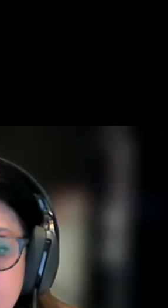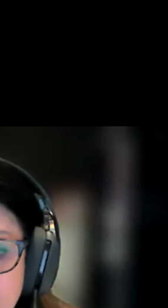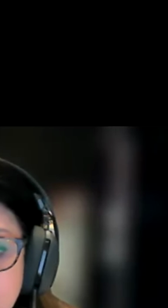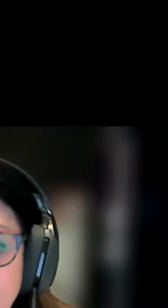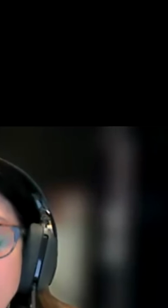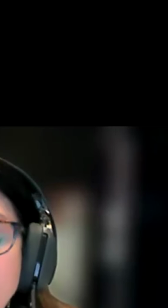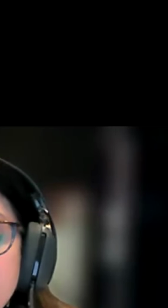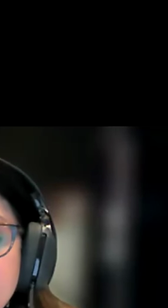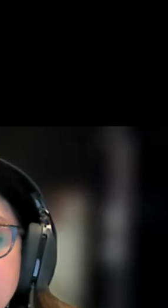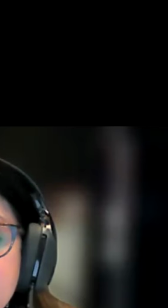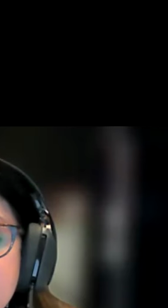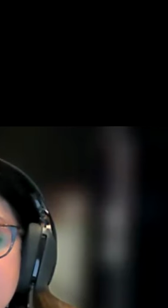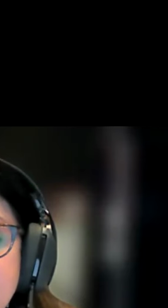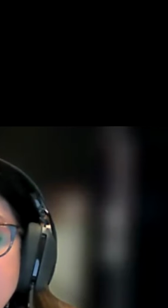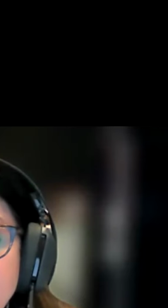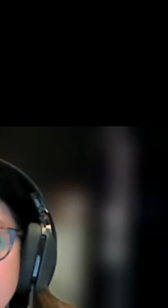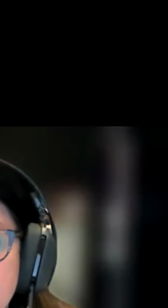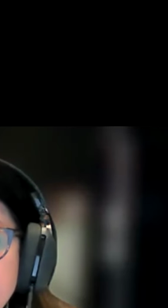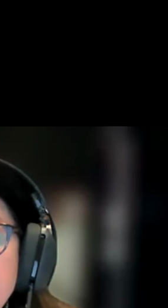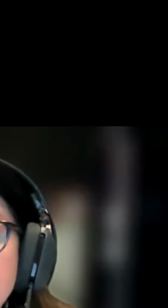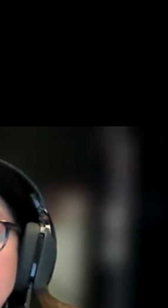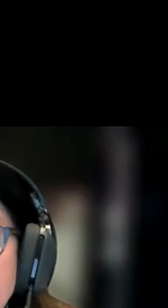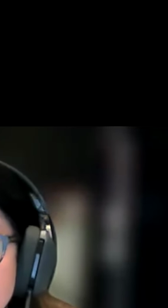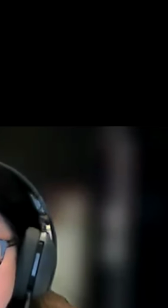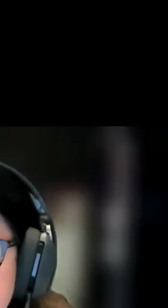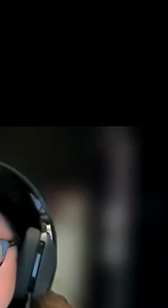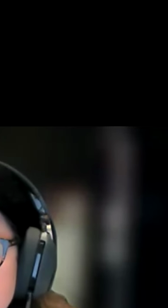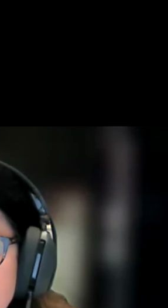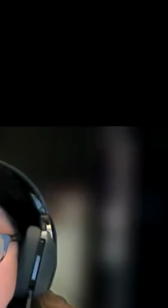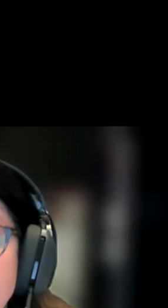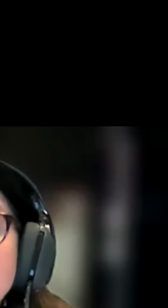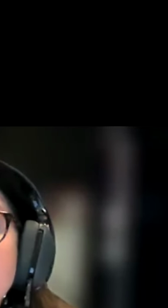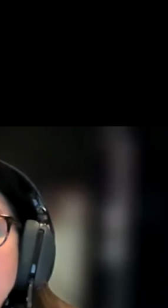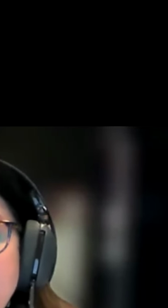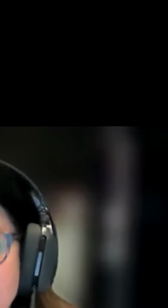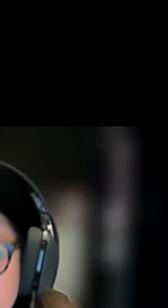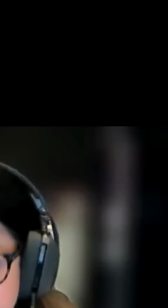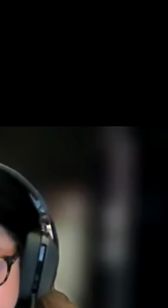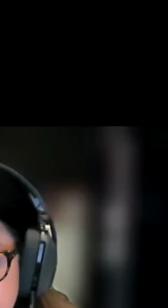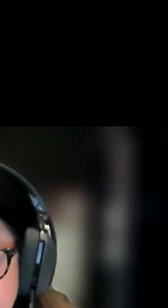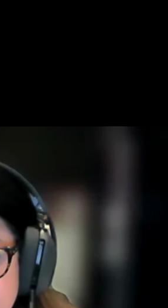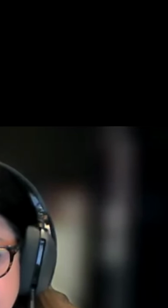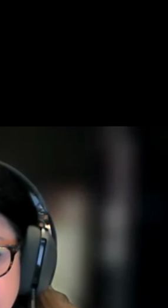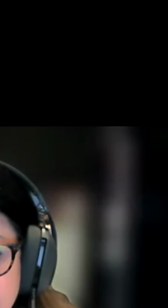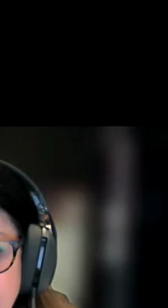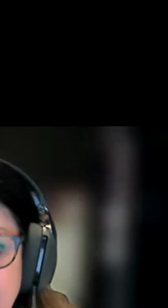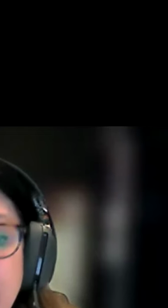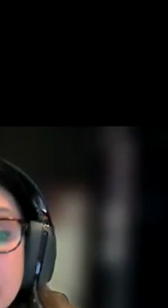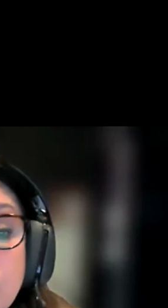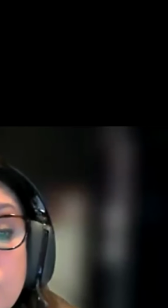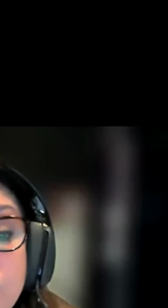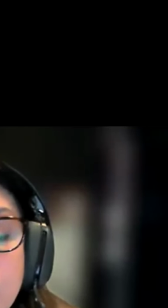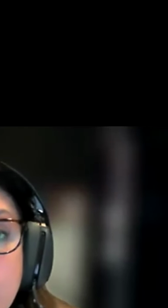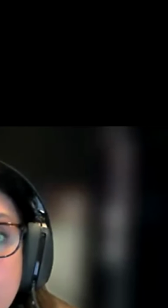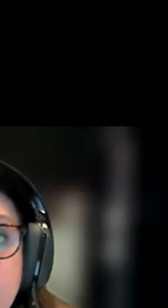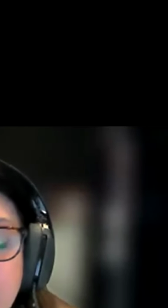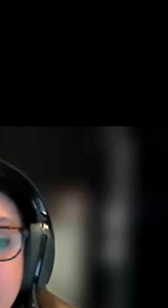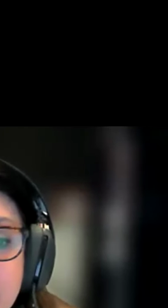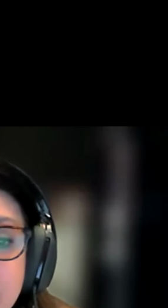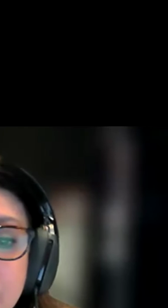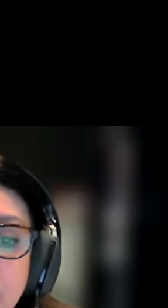the exchange of experiences and information between countries and between our cities. Let's learn from